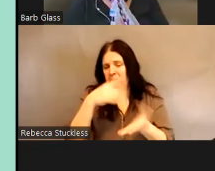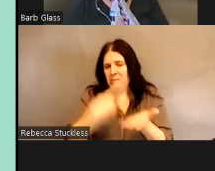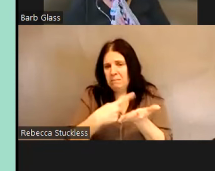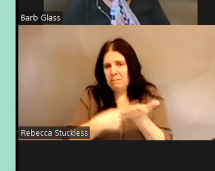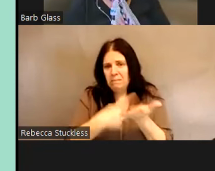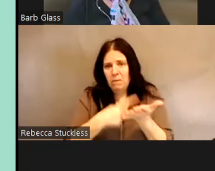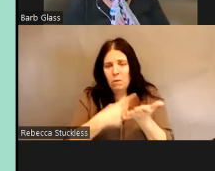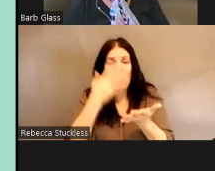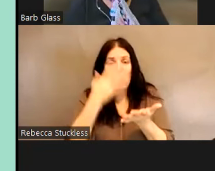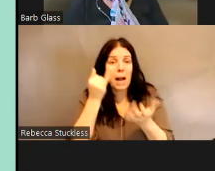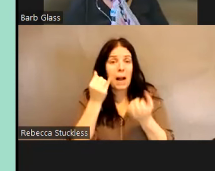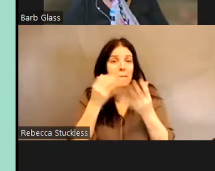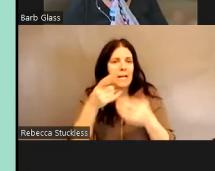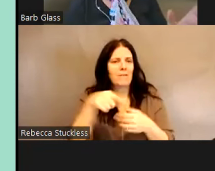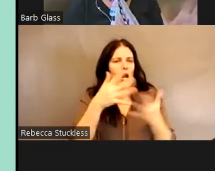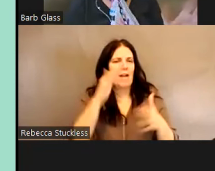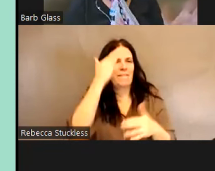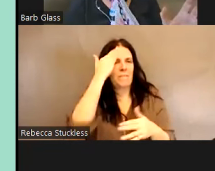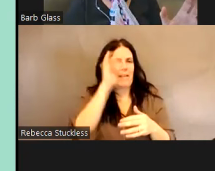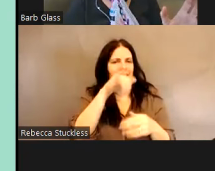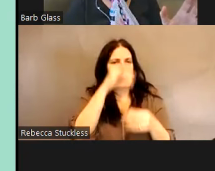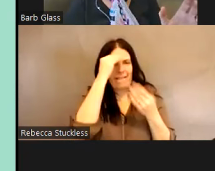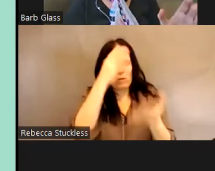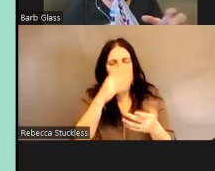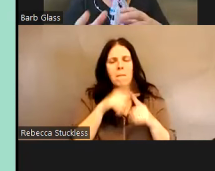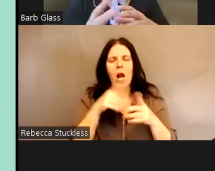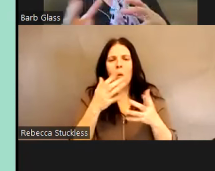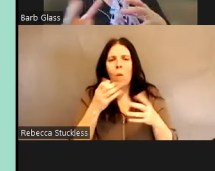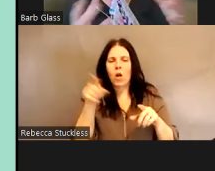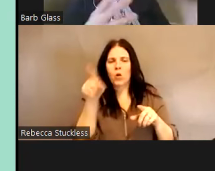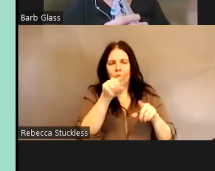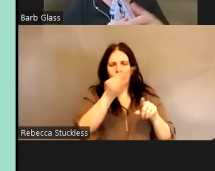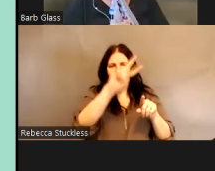with this information, but just wanted to make some of those connections